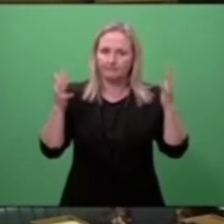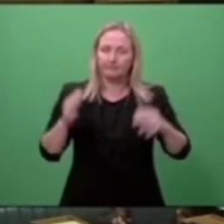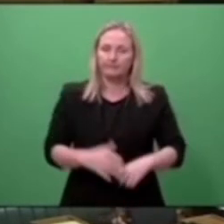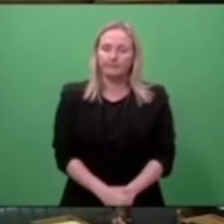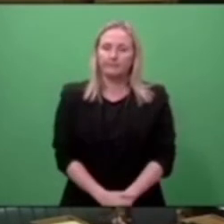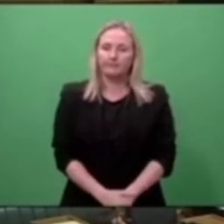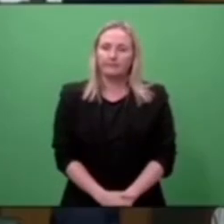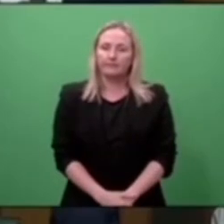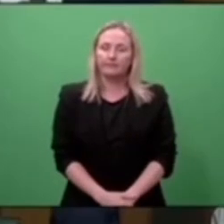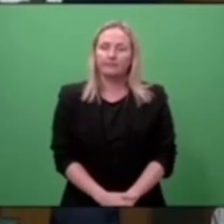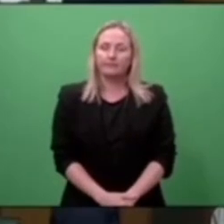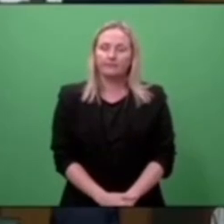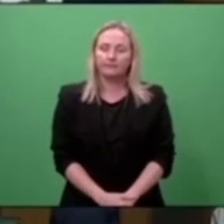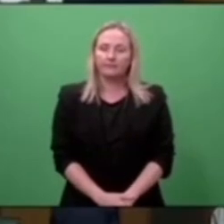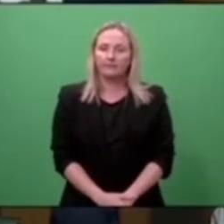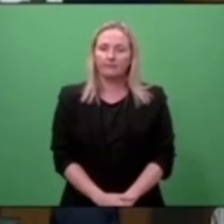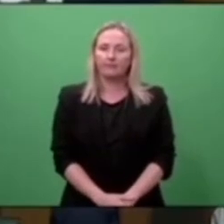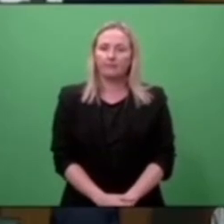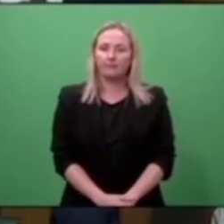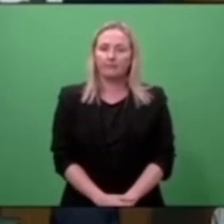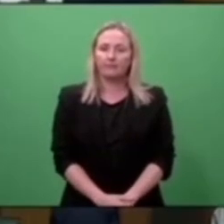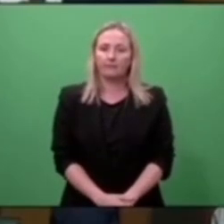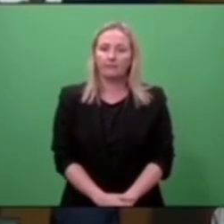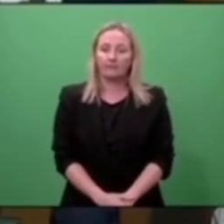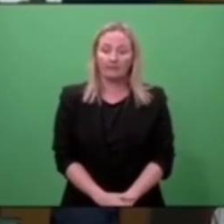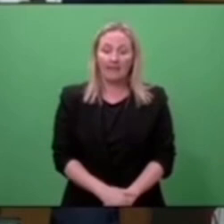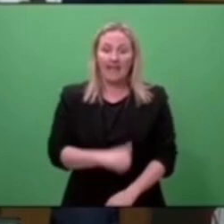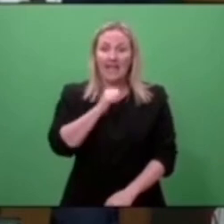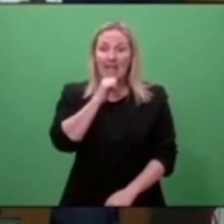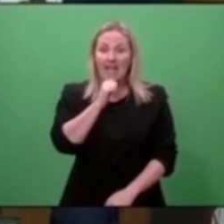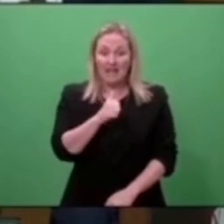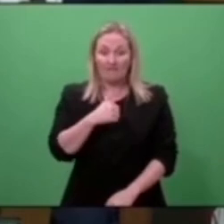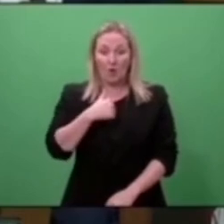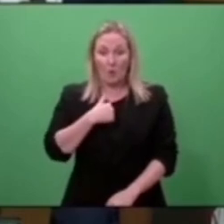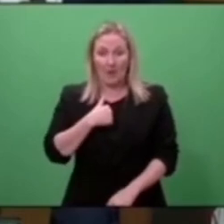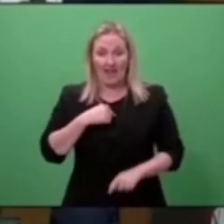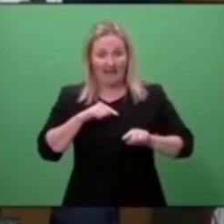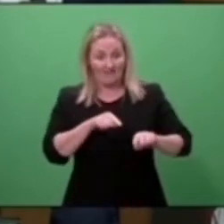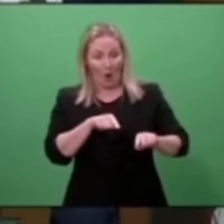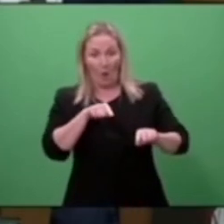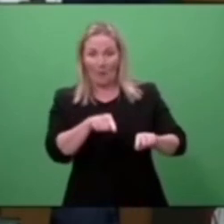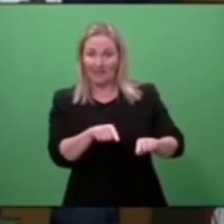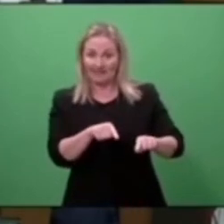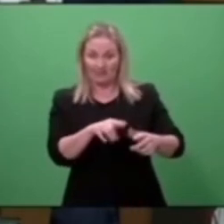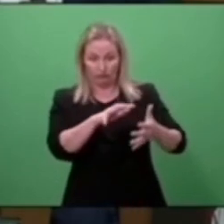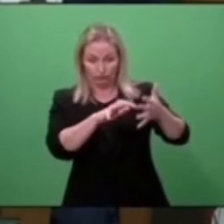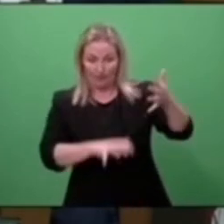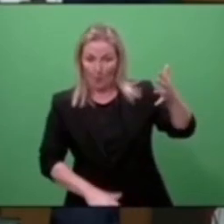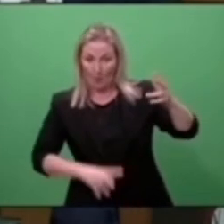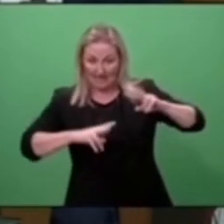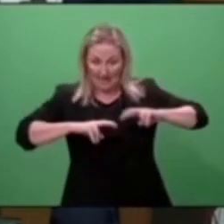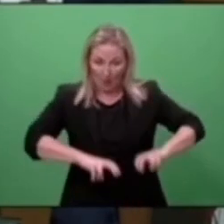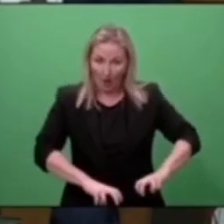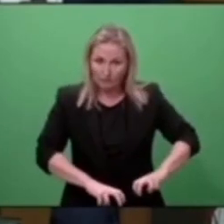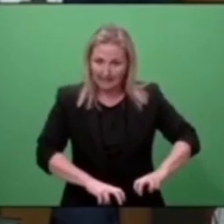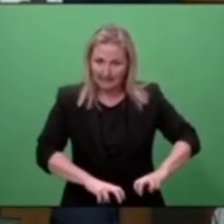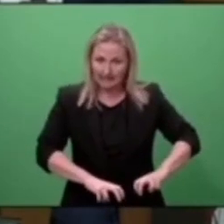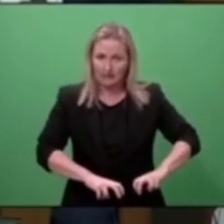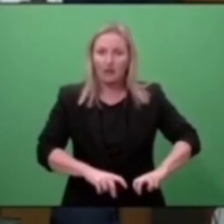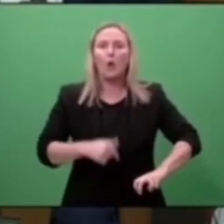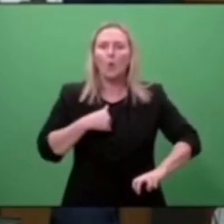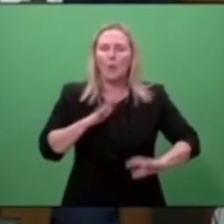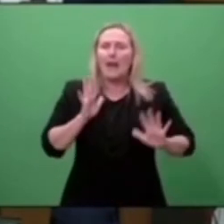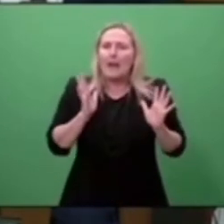Mr. Speaker, if this inquiry is to mean anything, we must consider the voices of the survivors in